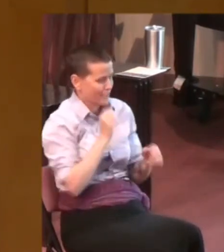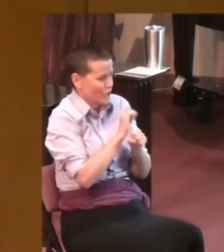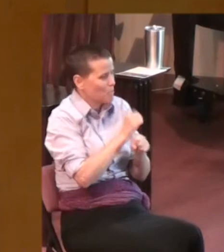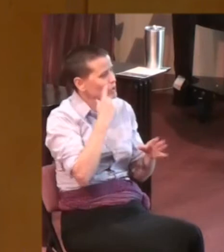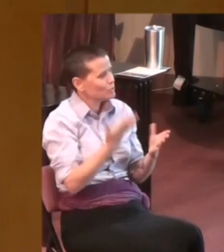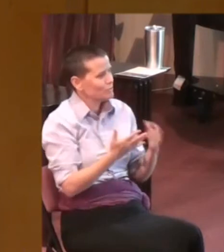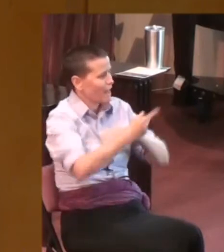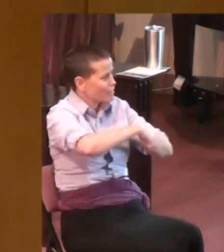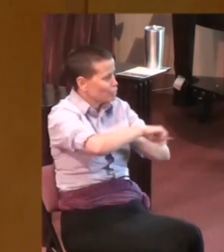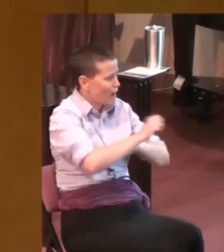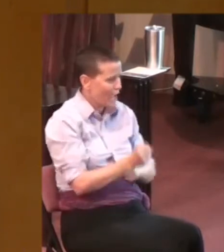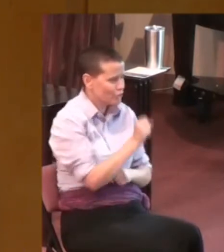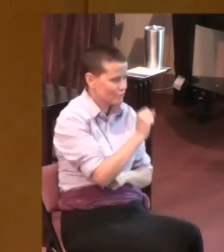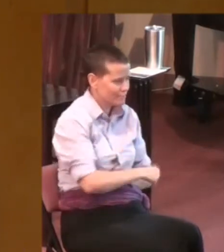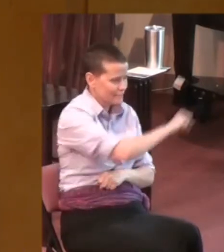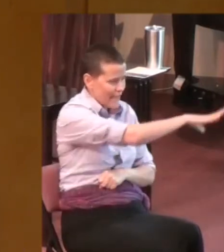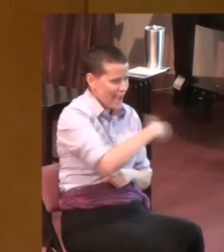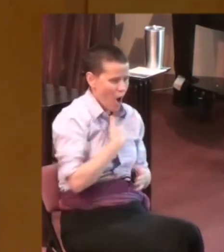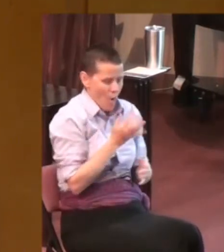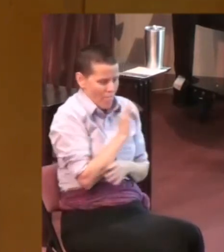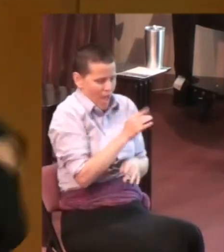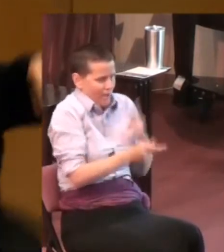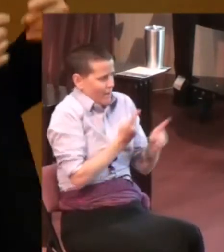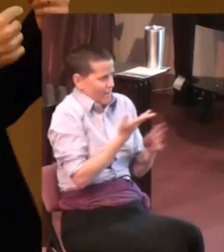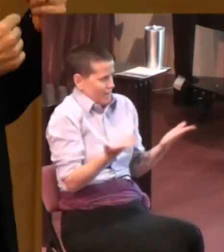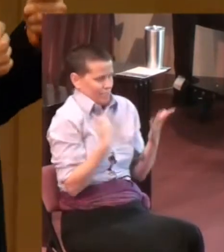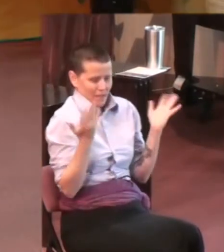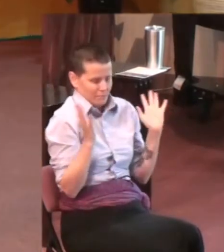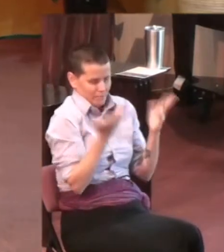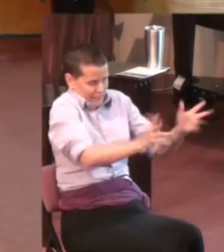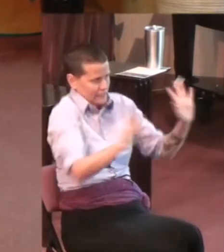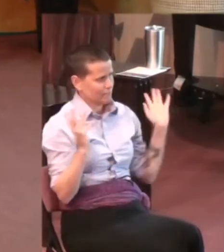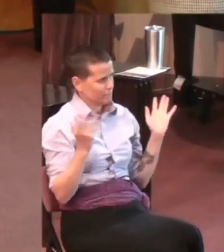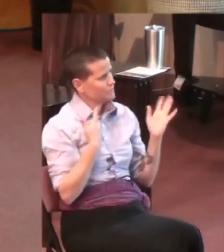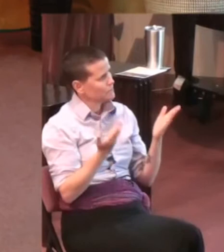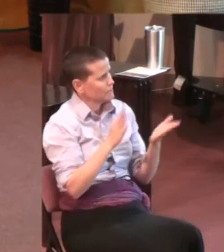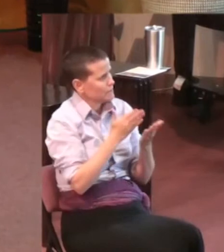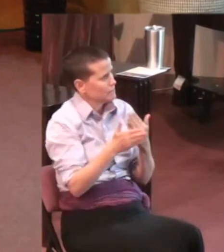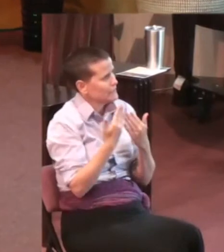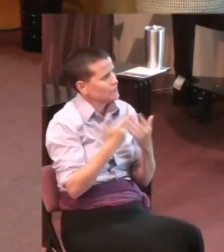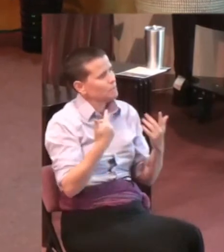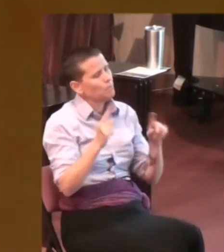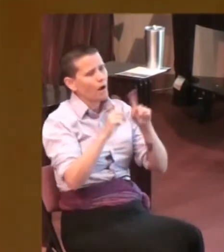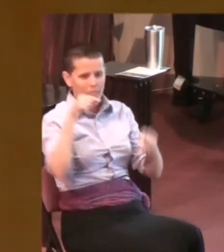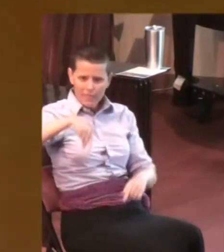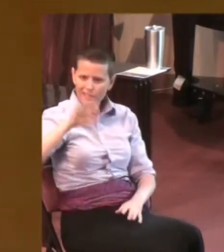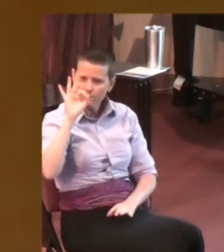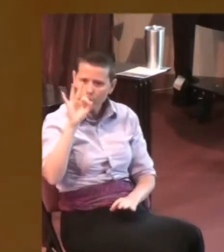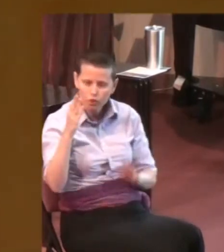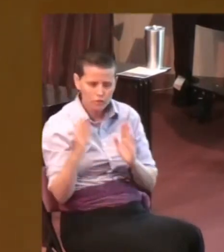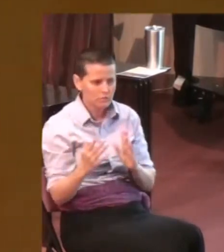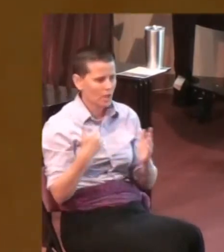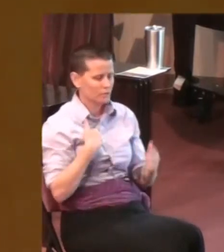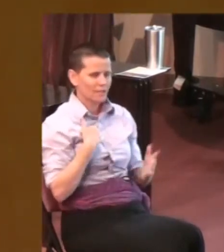the presence and experiencing the presence. In this position, things are much more complex. There's a lot of decisions